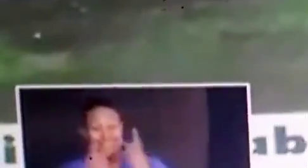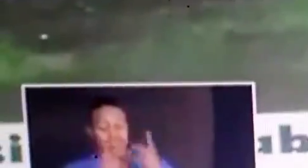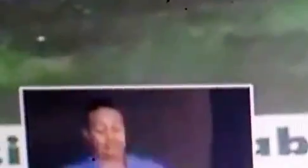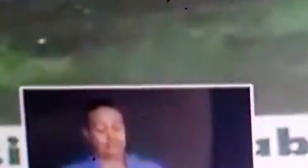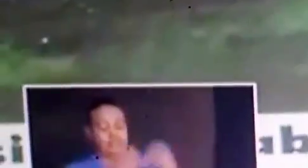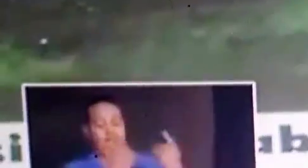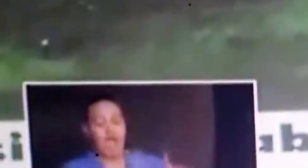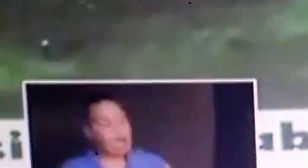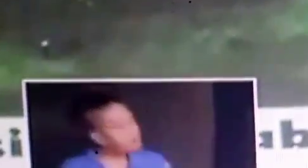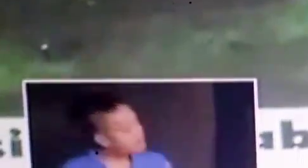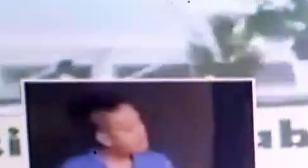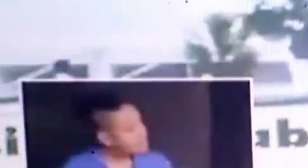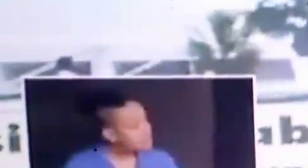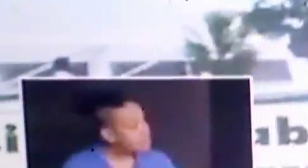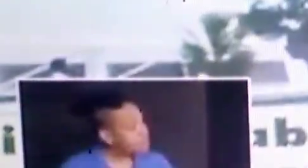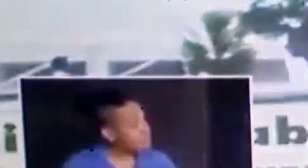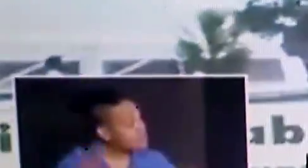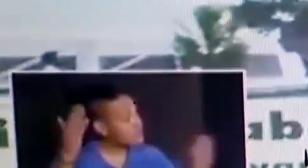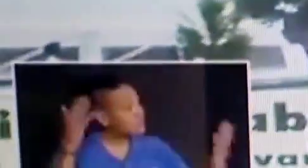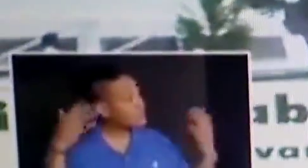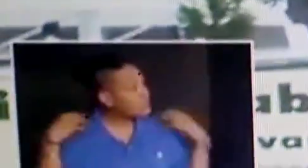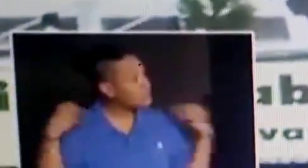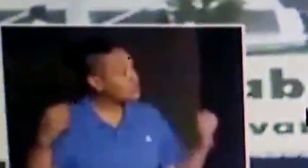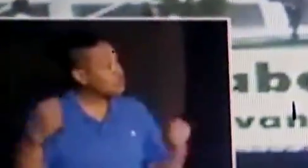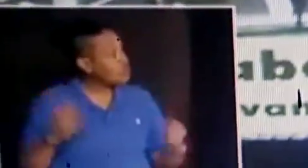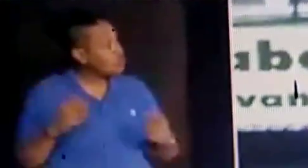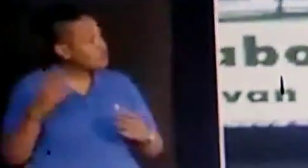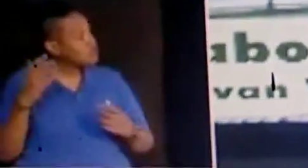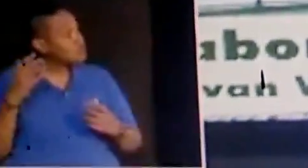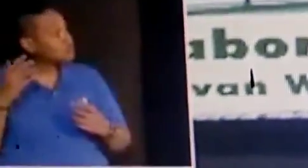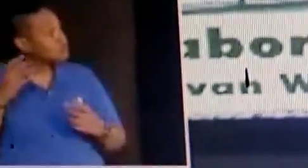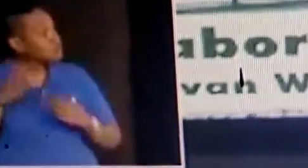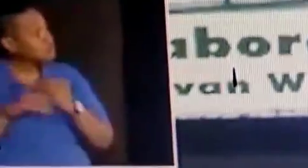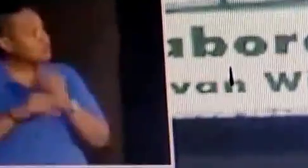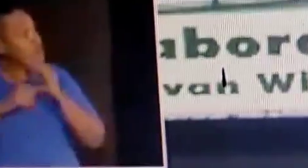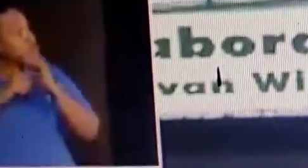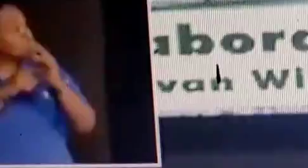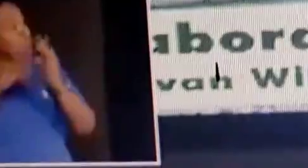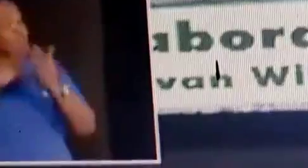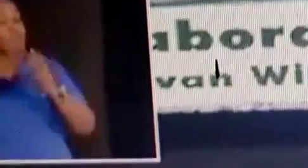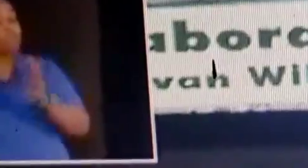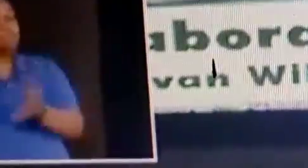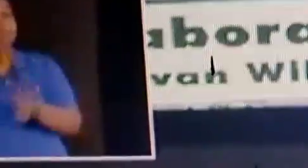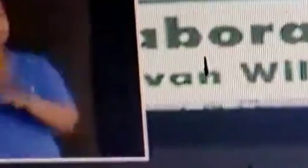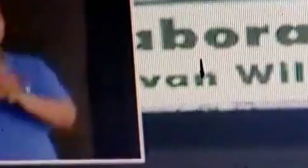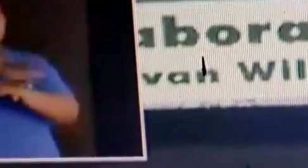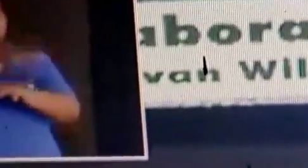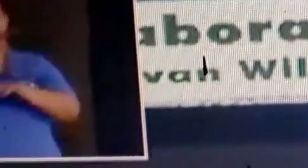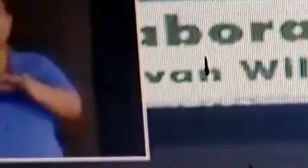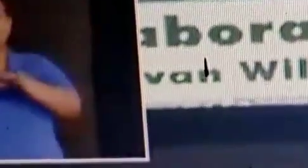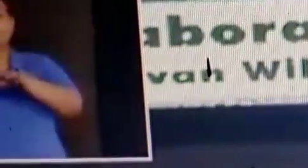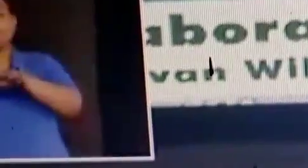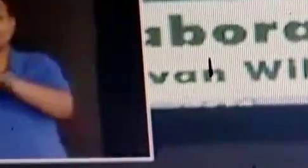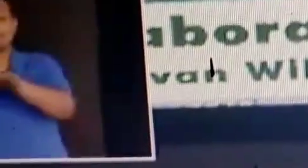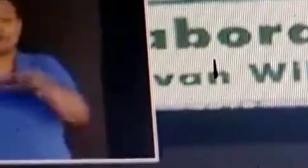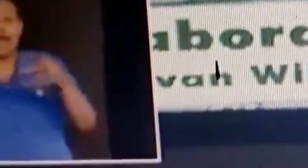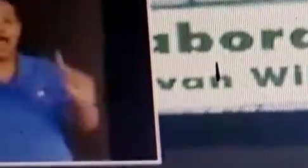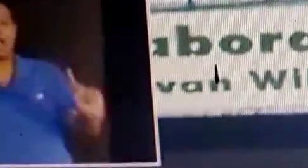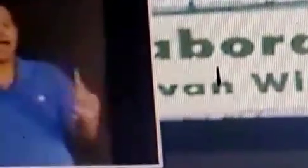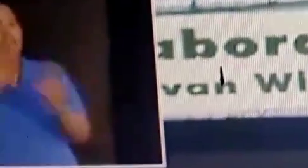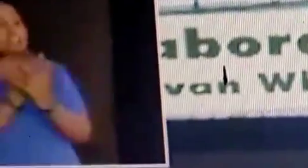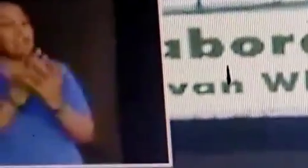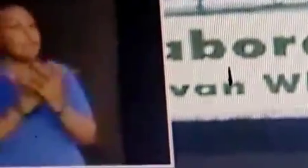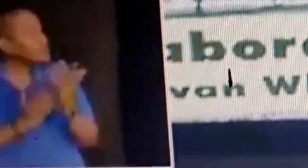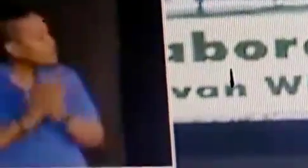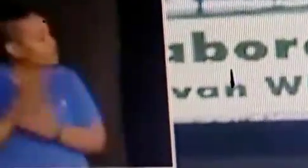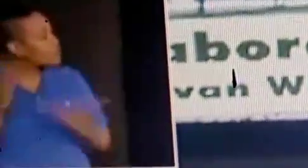a grand, heroic gesture that resonates at the scale of the city, as evidenced by the impressive